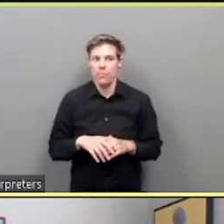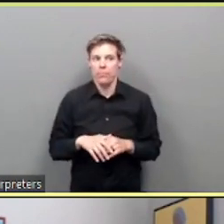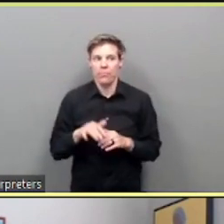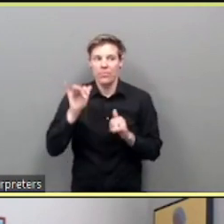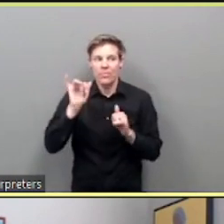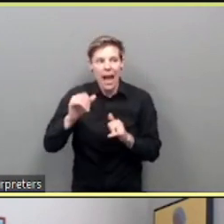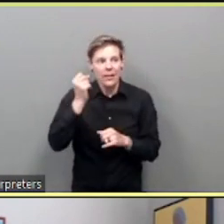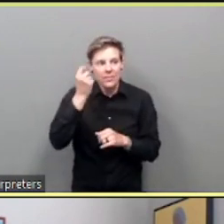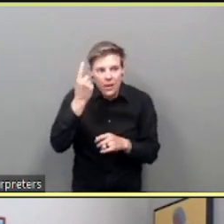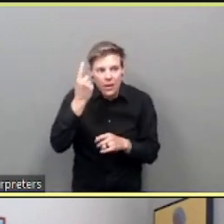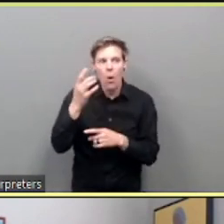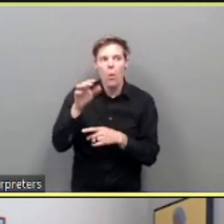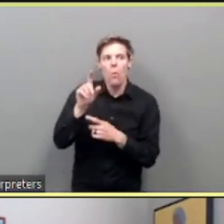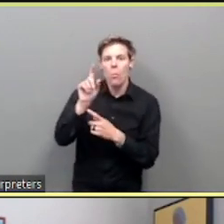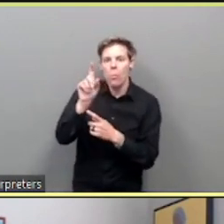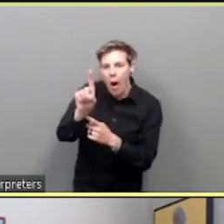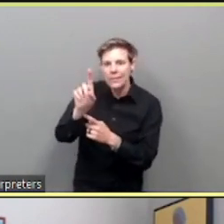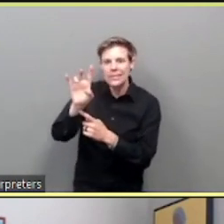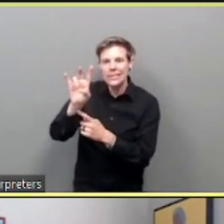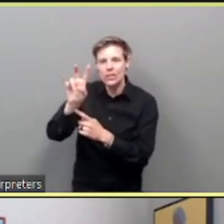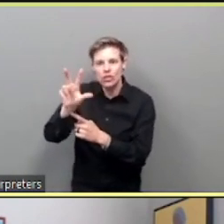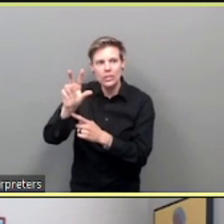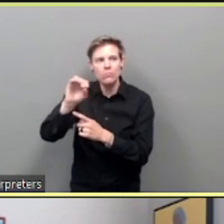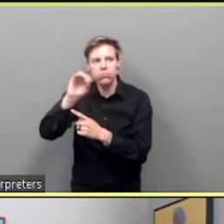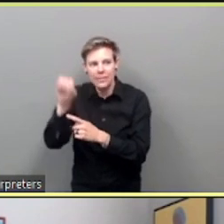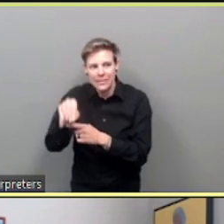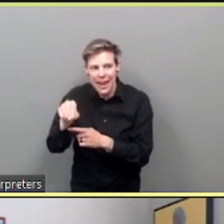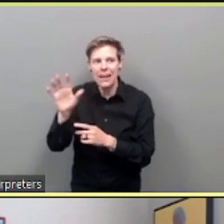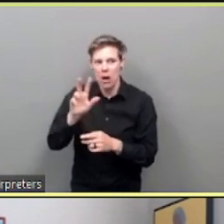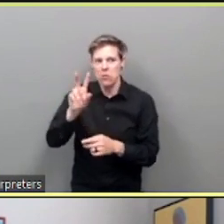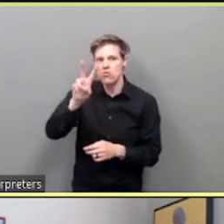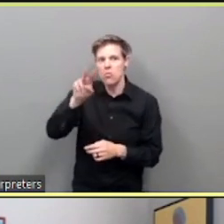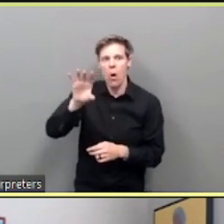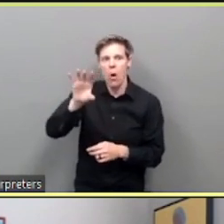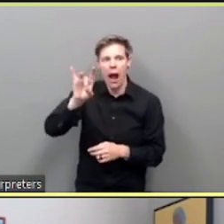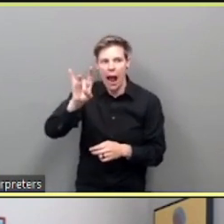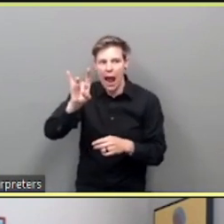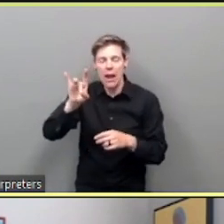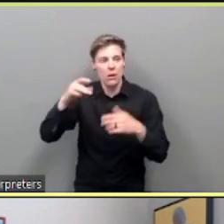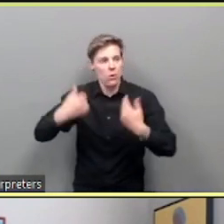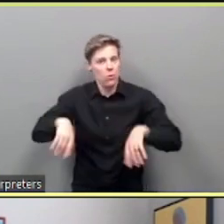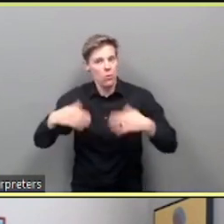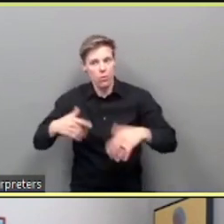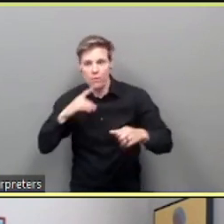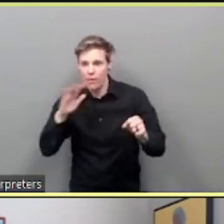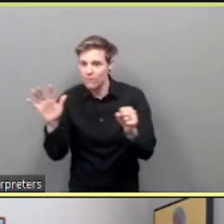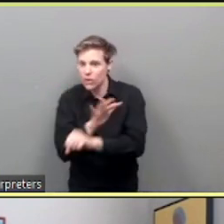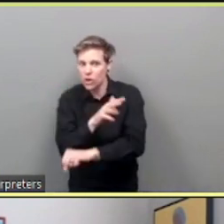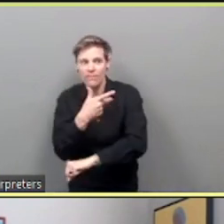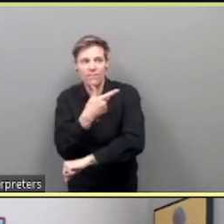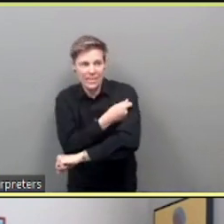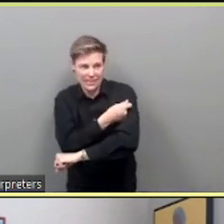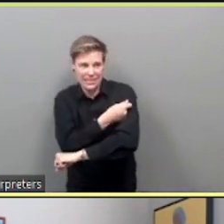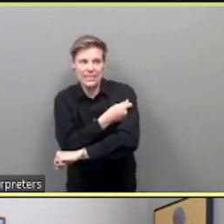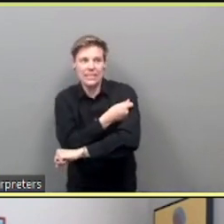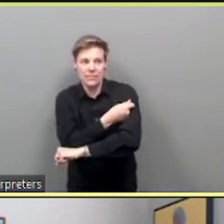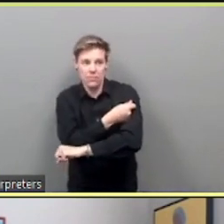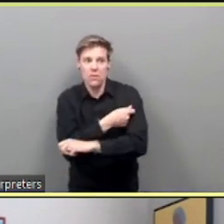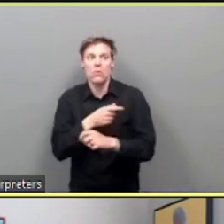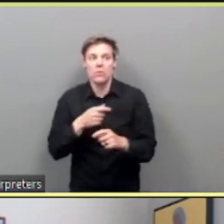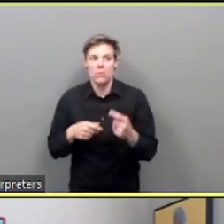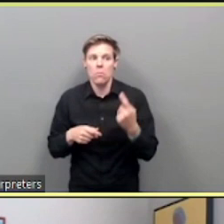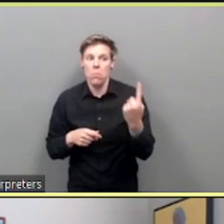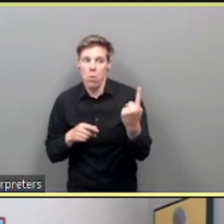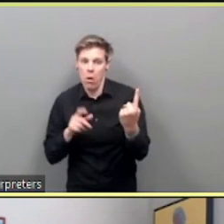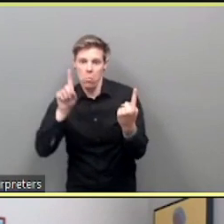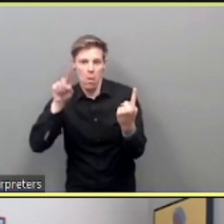an increase of 2.8% a week for fully vaccinated, and then for those getting at least one dose, it's 1.1%. So we still